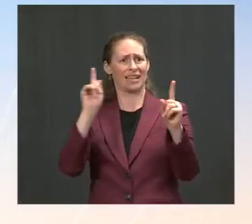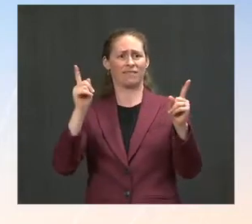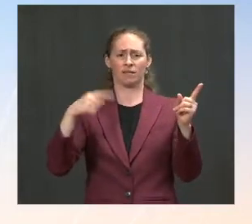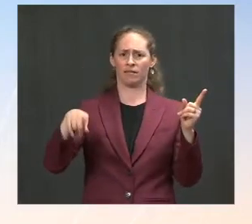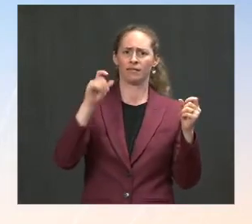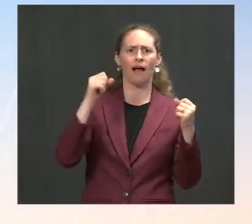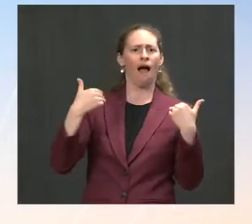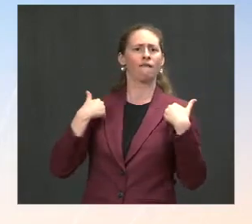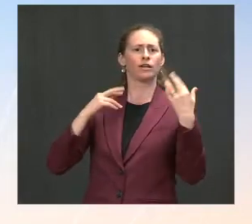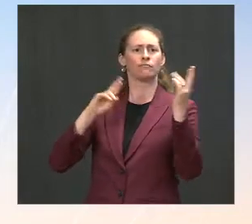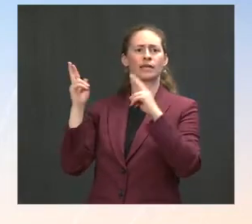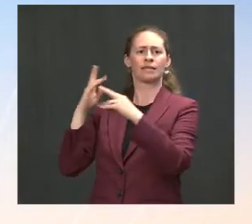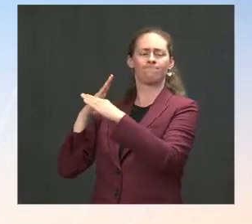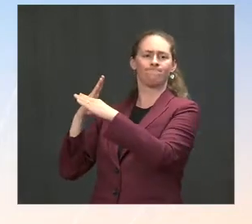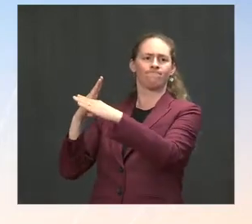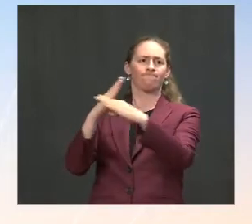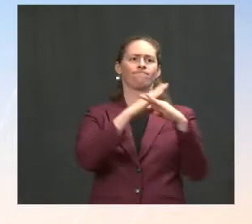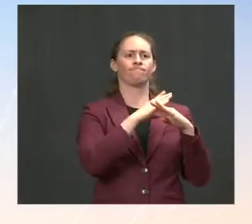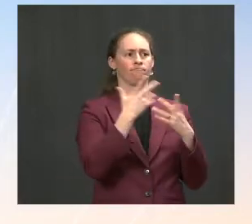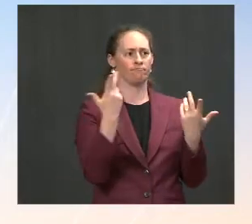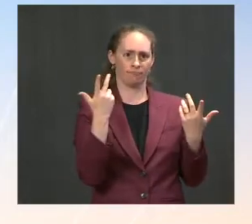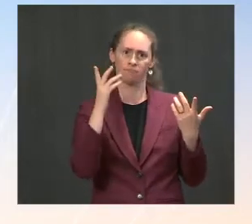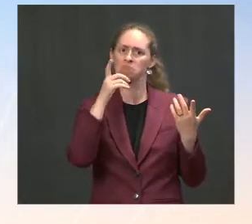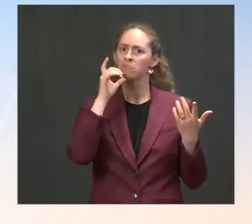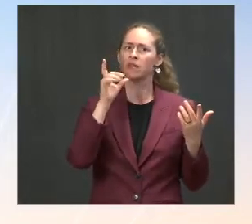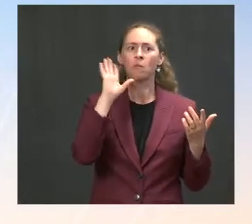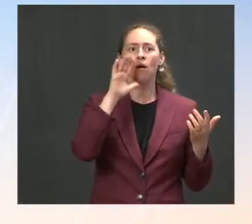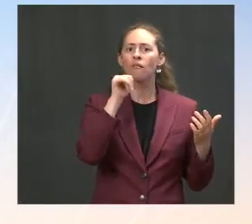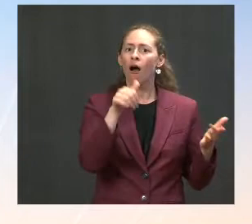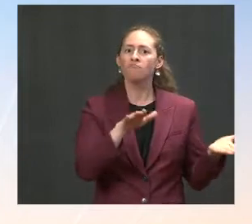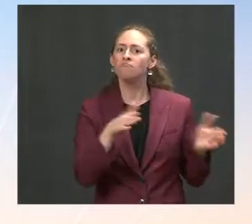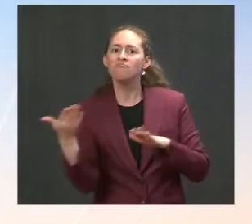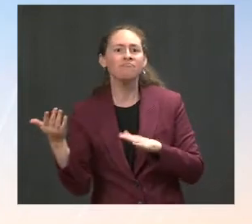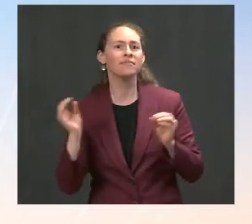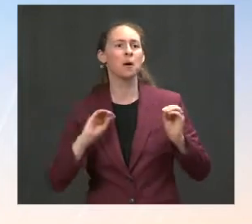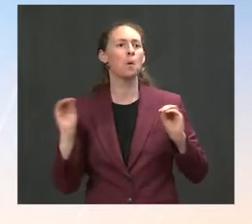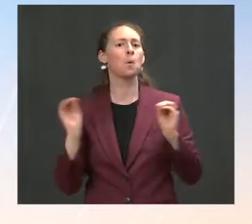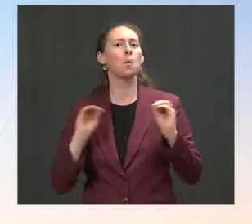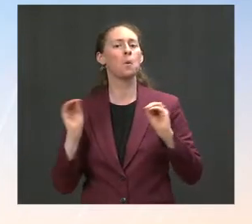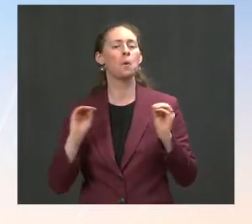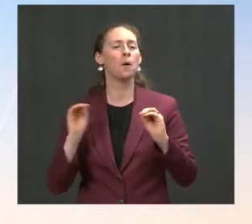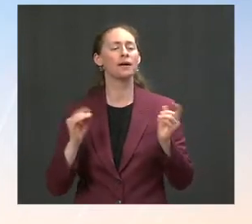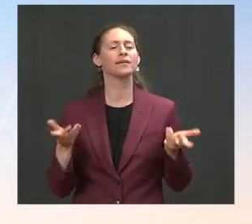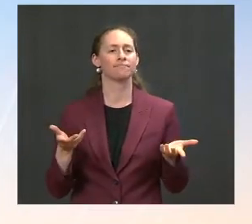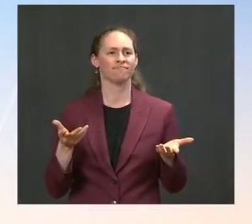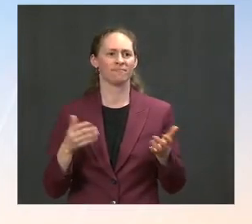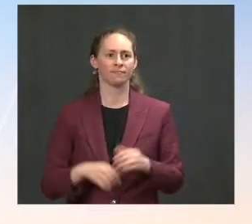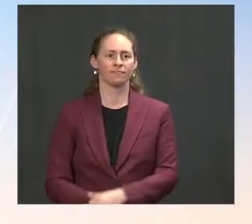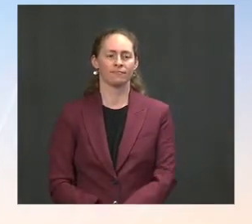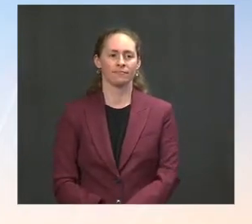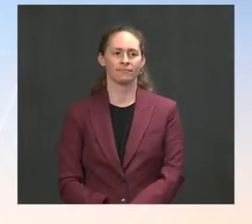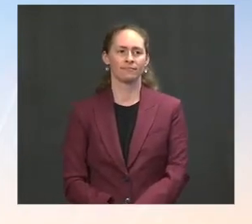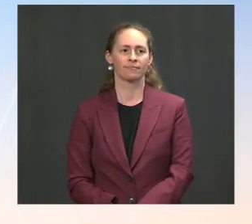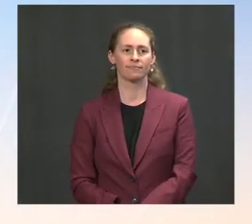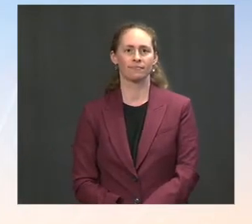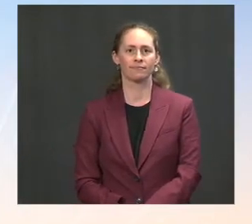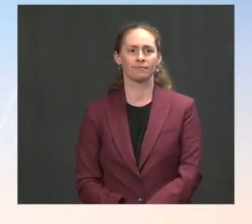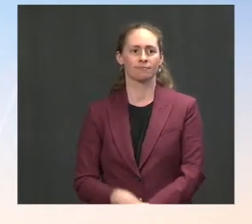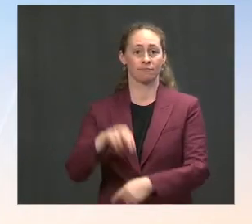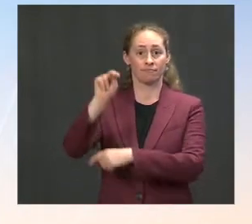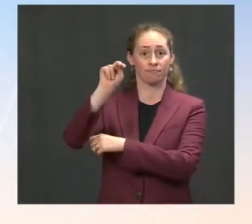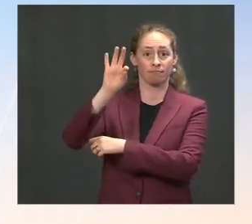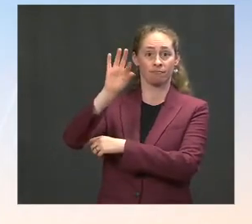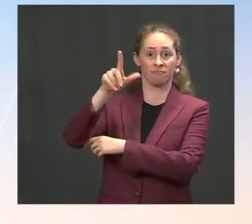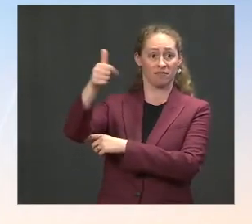avoid hospitalization or death. So this is guidance they determined, the NFL, about how they're